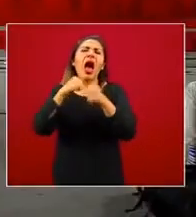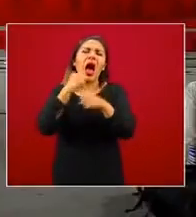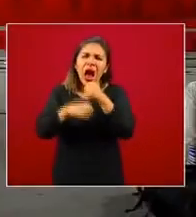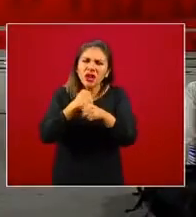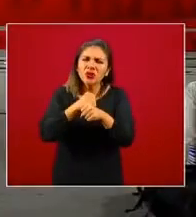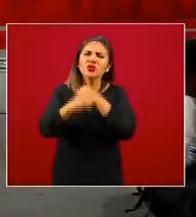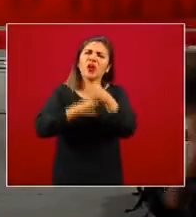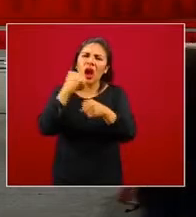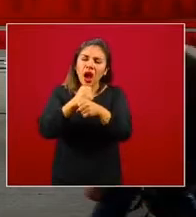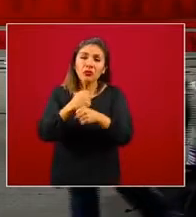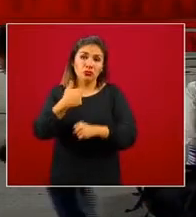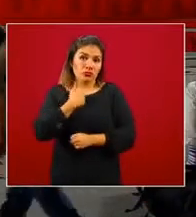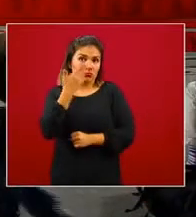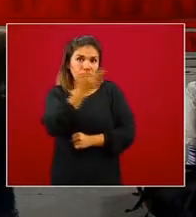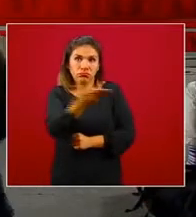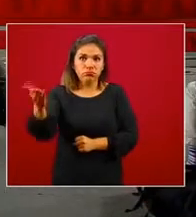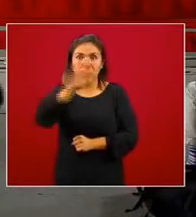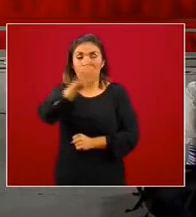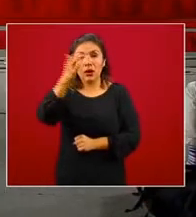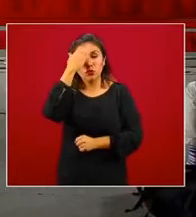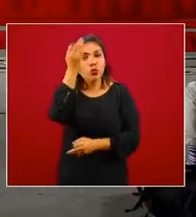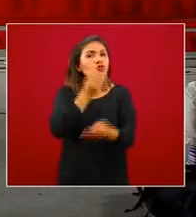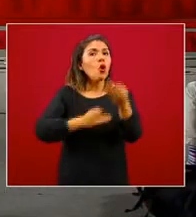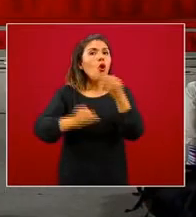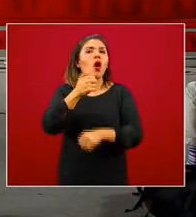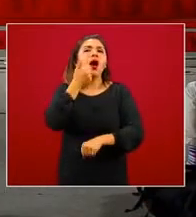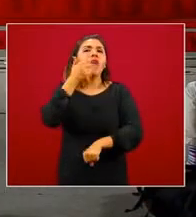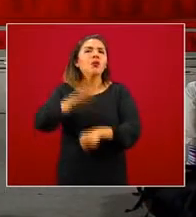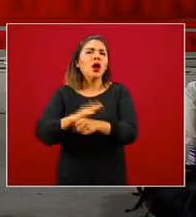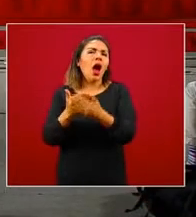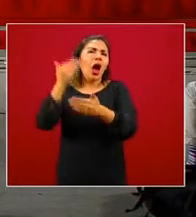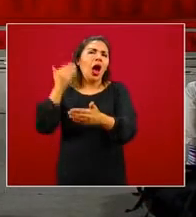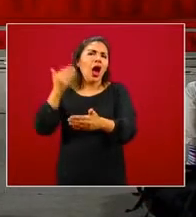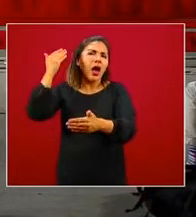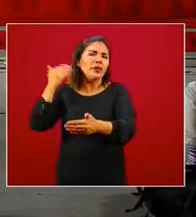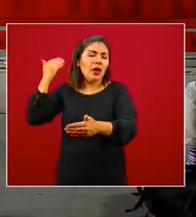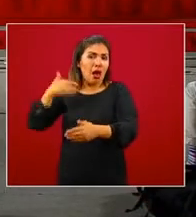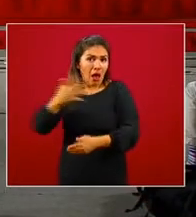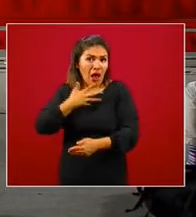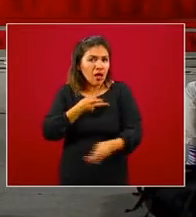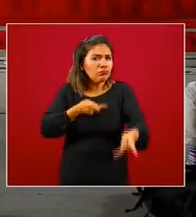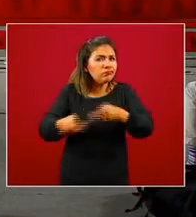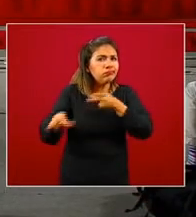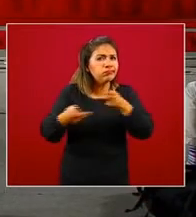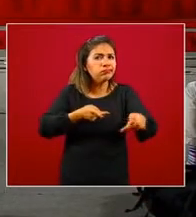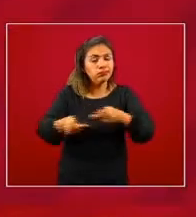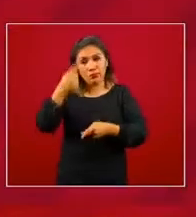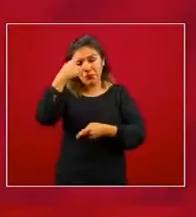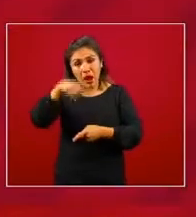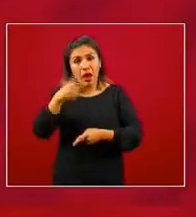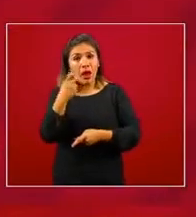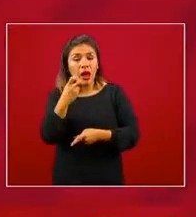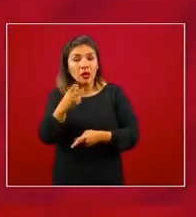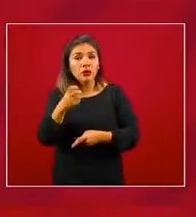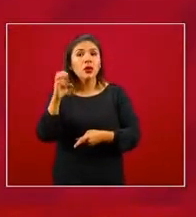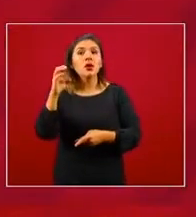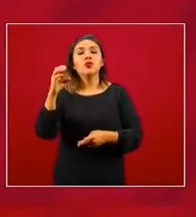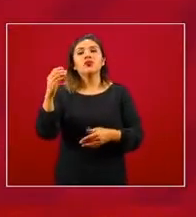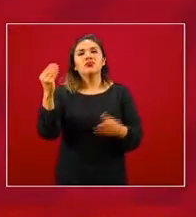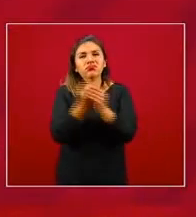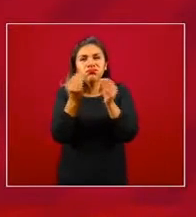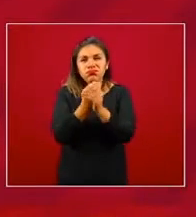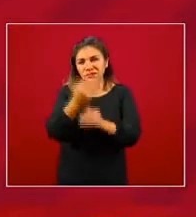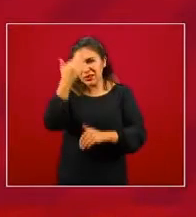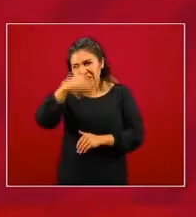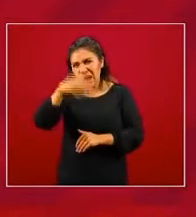Over the years, and I want to recognize all the contributions from previous administrations have put into place in order